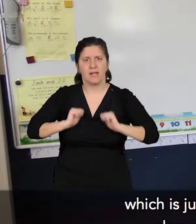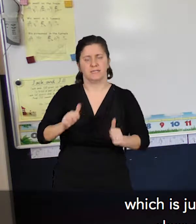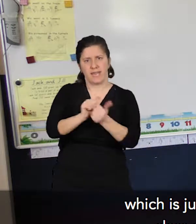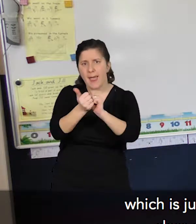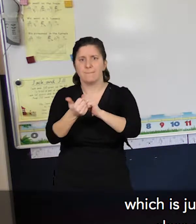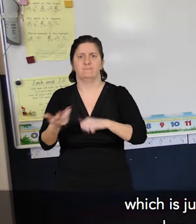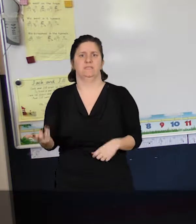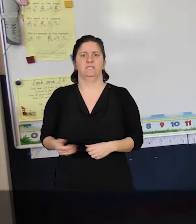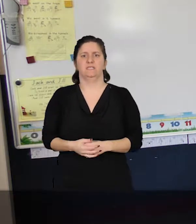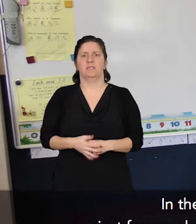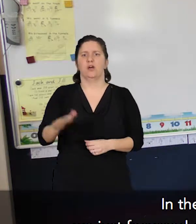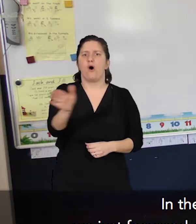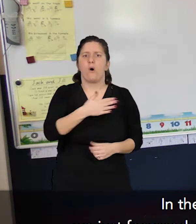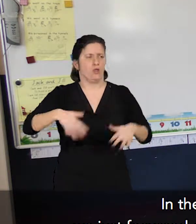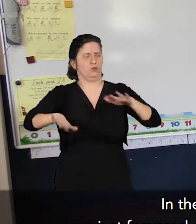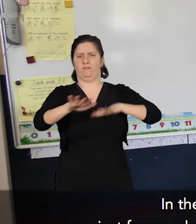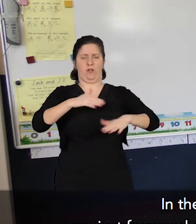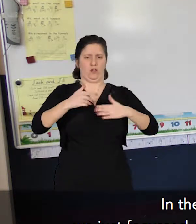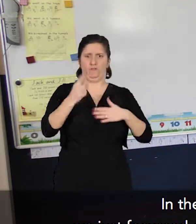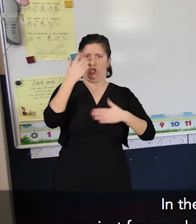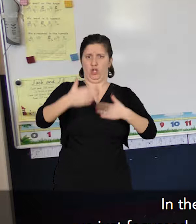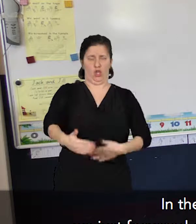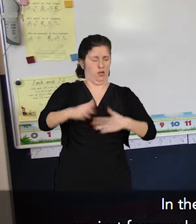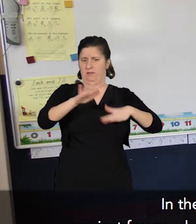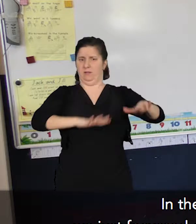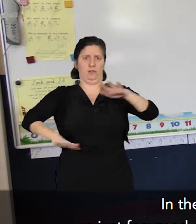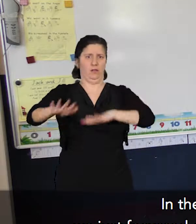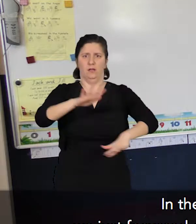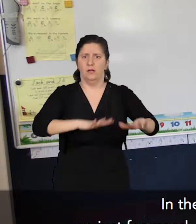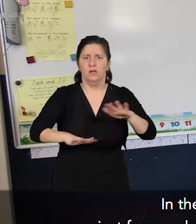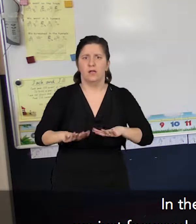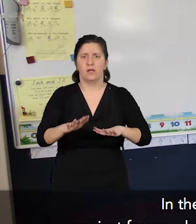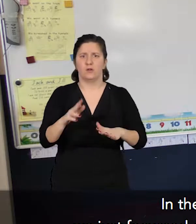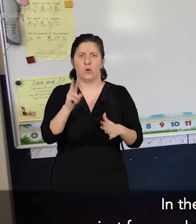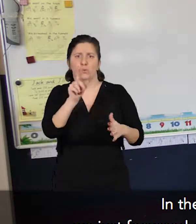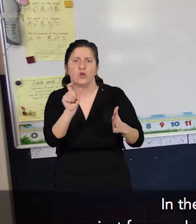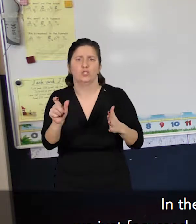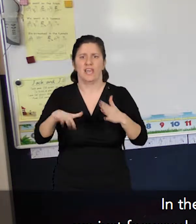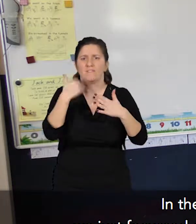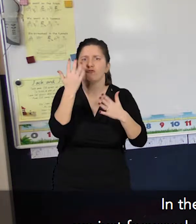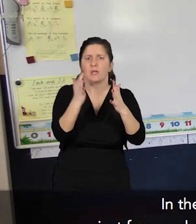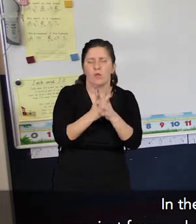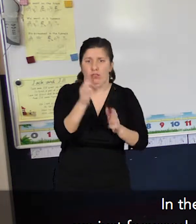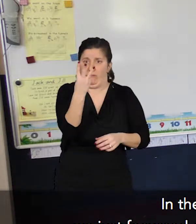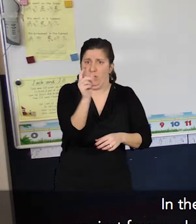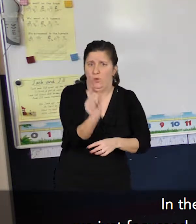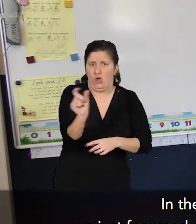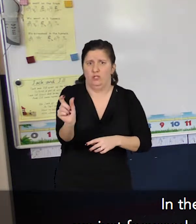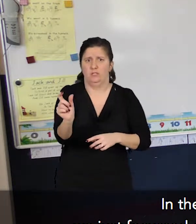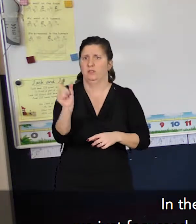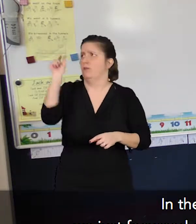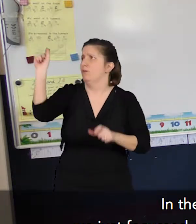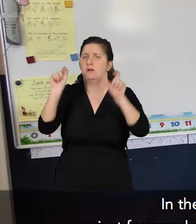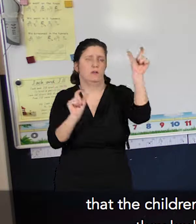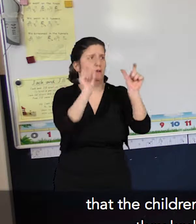activities. In the first term, when it was new to all of us, we just really had focused on 3 words a week that we'd